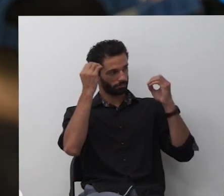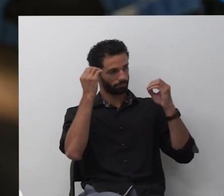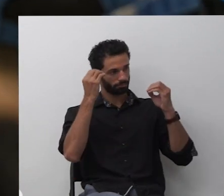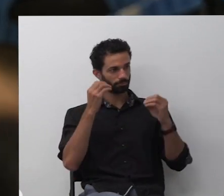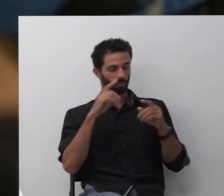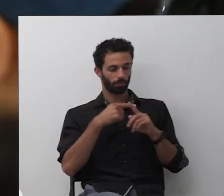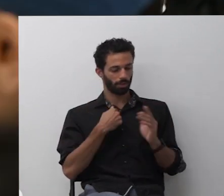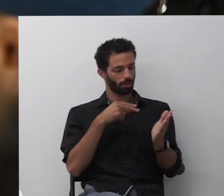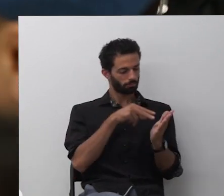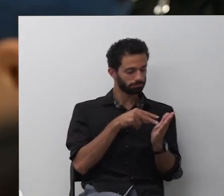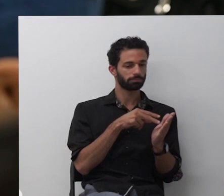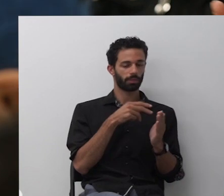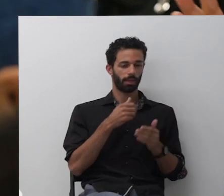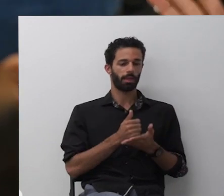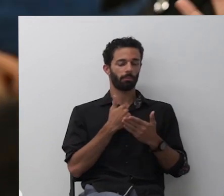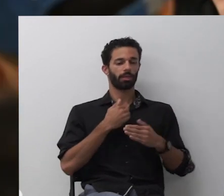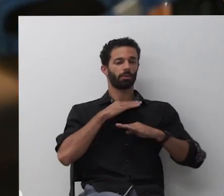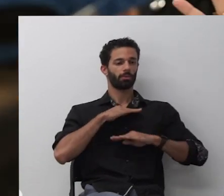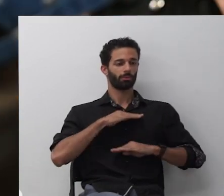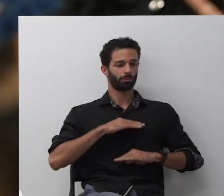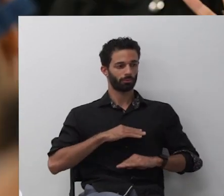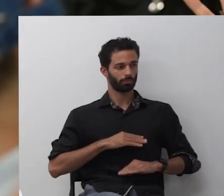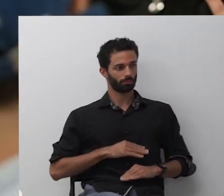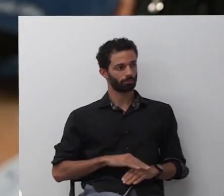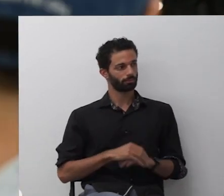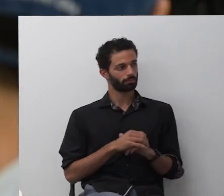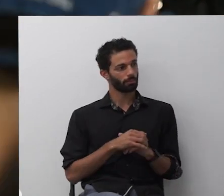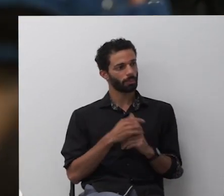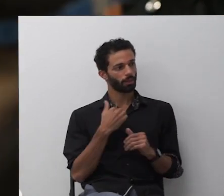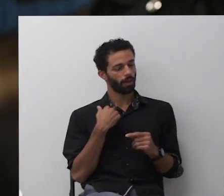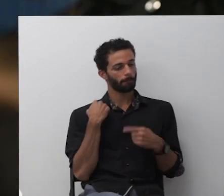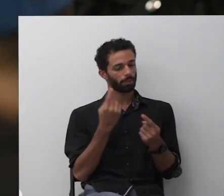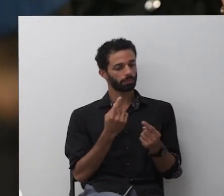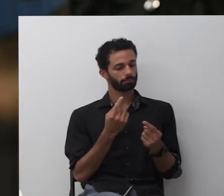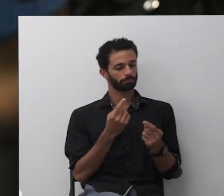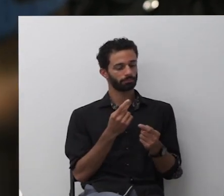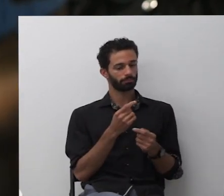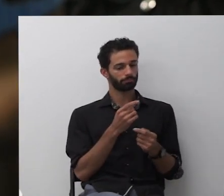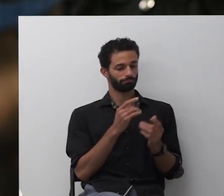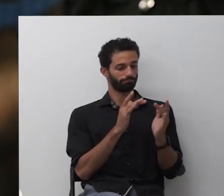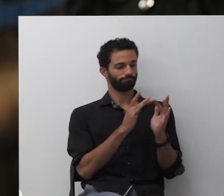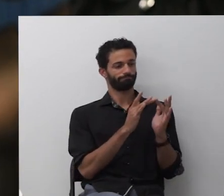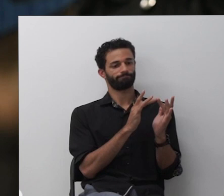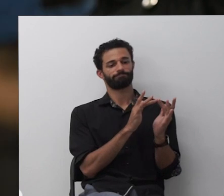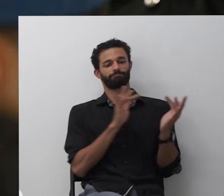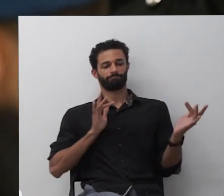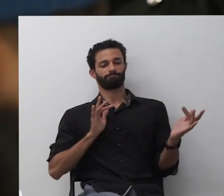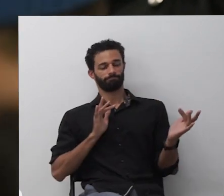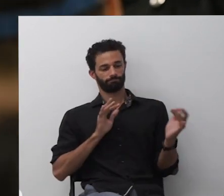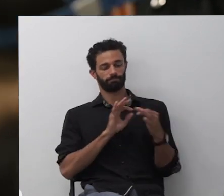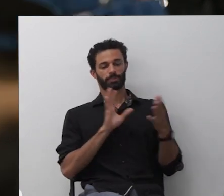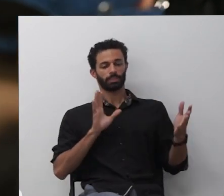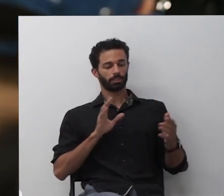calm down. So like and I've been offline a lot, so I have not been as connected to what's happening in the